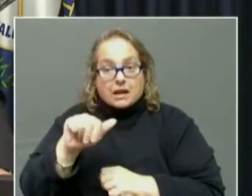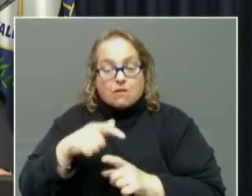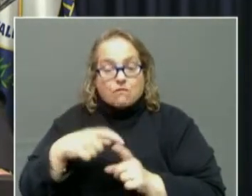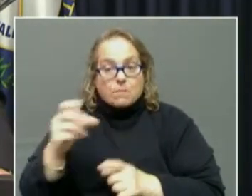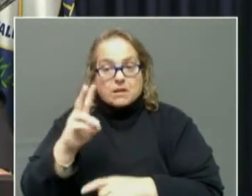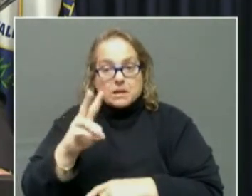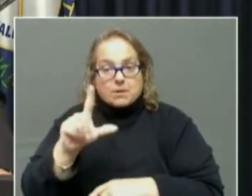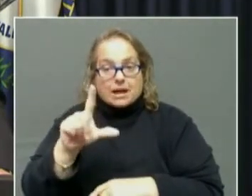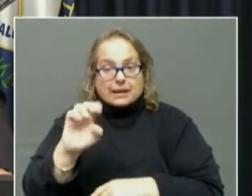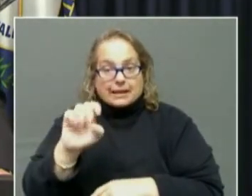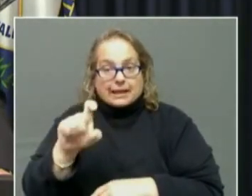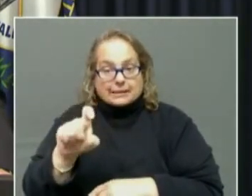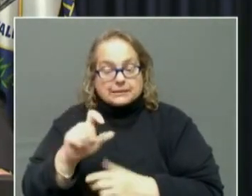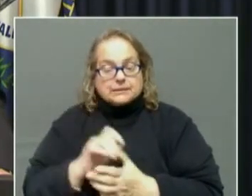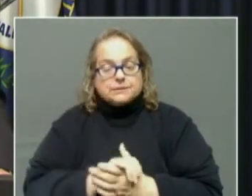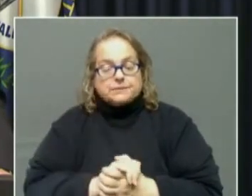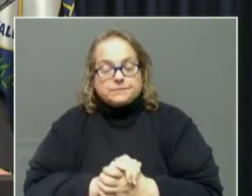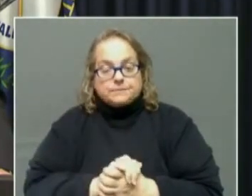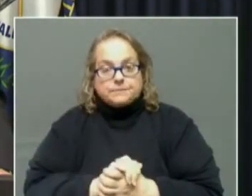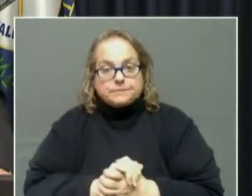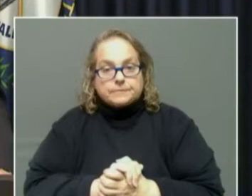WLEX.